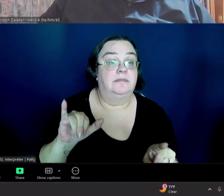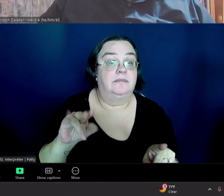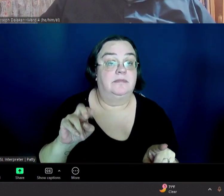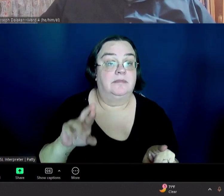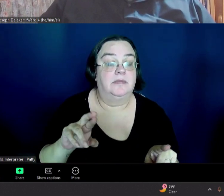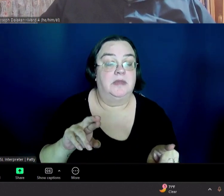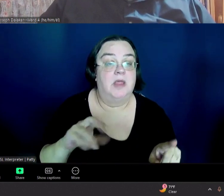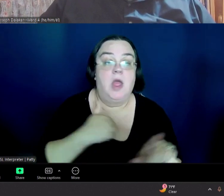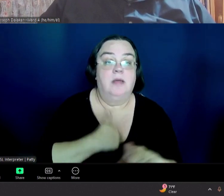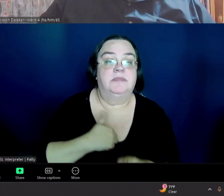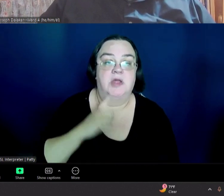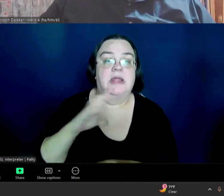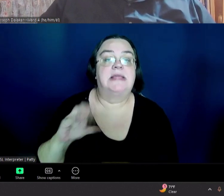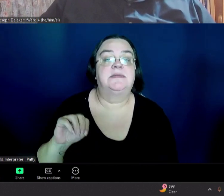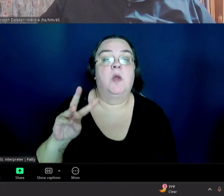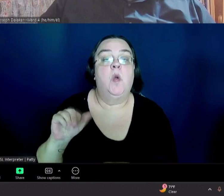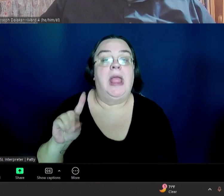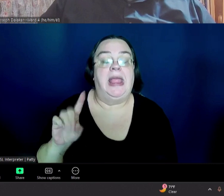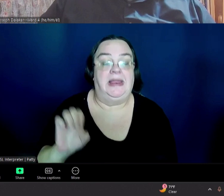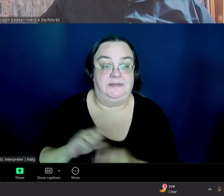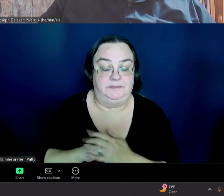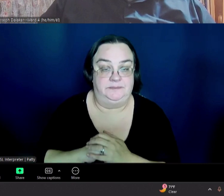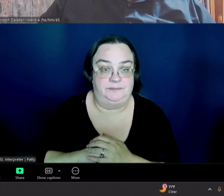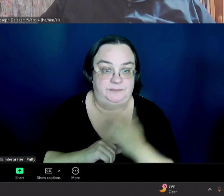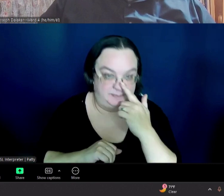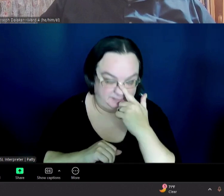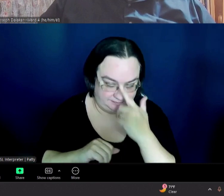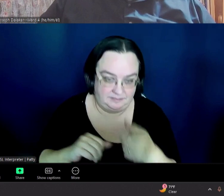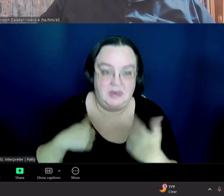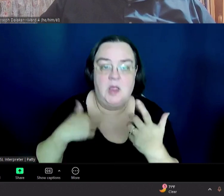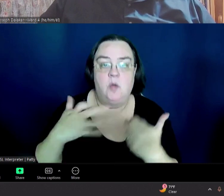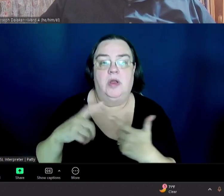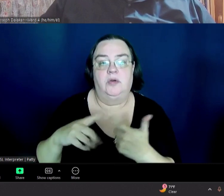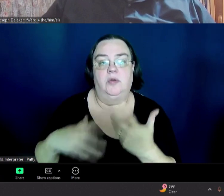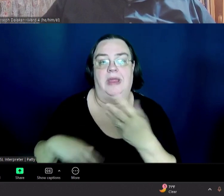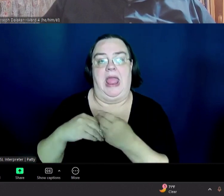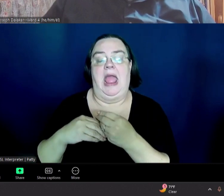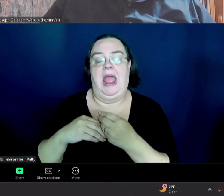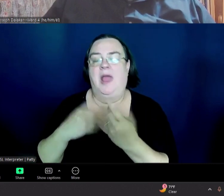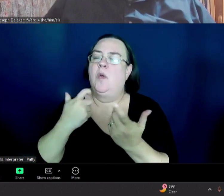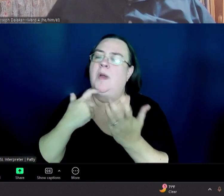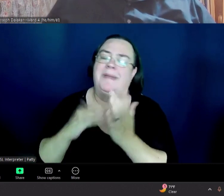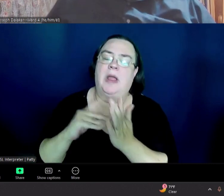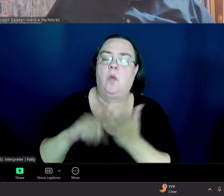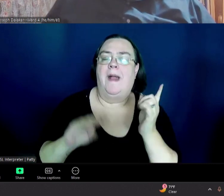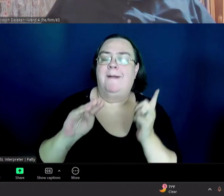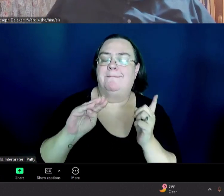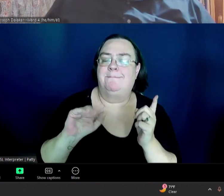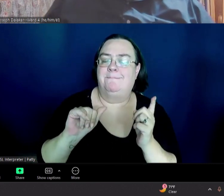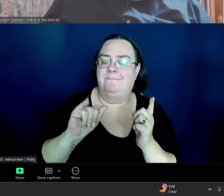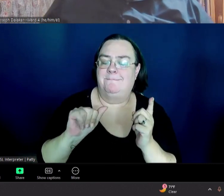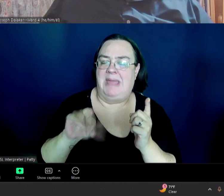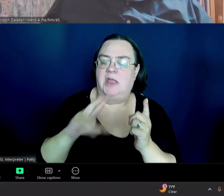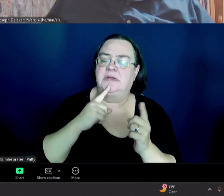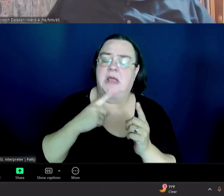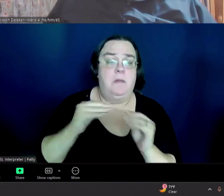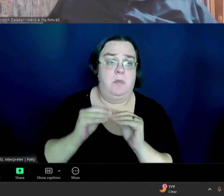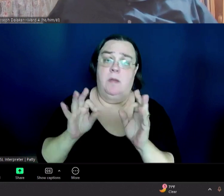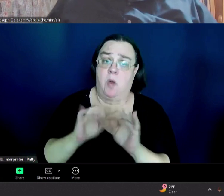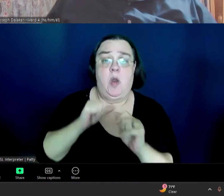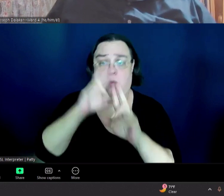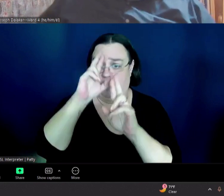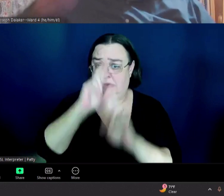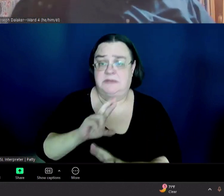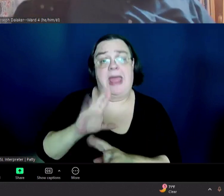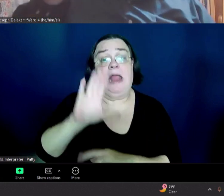sorry, Councilmember Wade. Councilmember Wade? Yeah, I just want to echo what the mayor said. More importantly, I respect your opinion. That's the beauty of